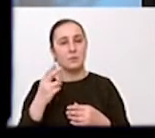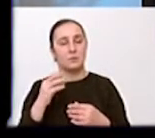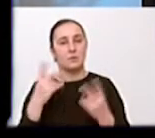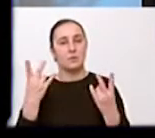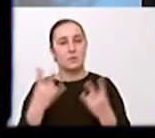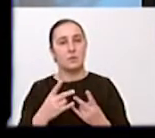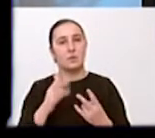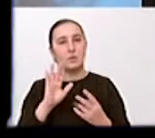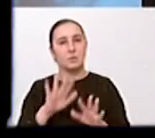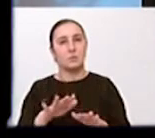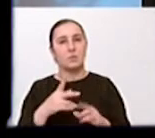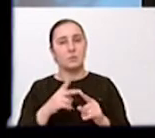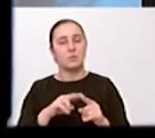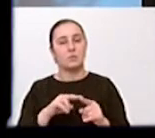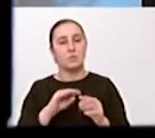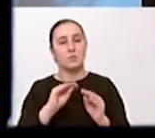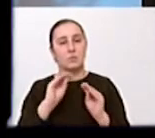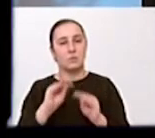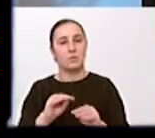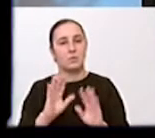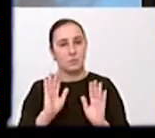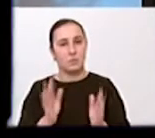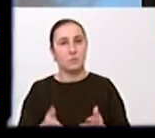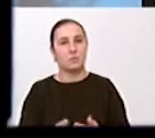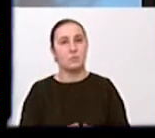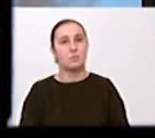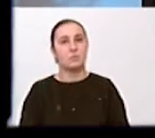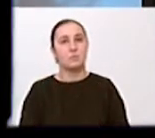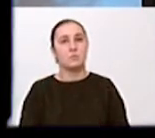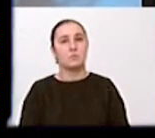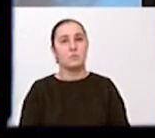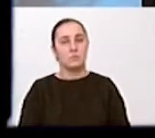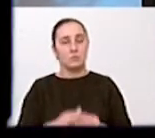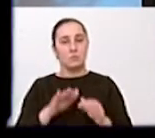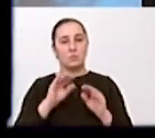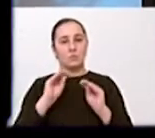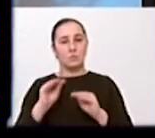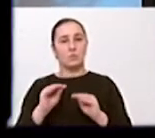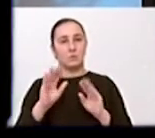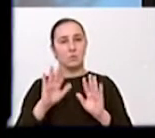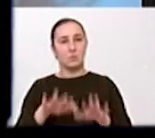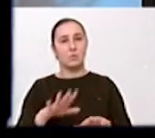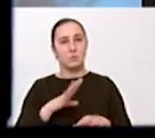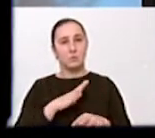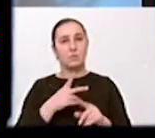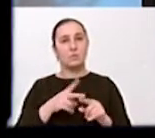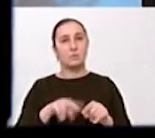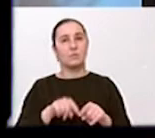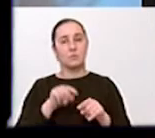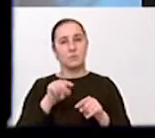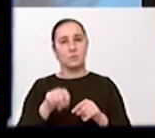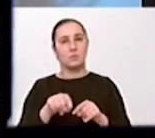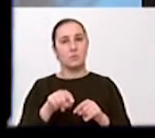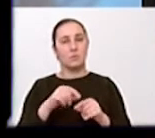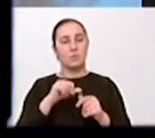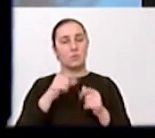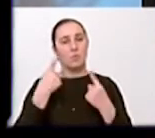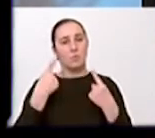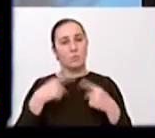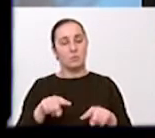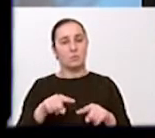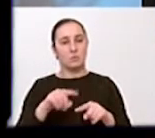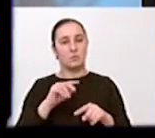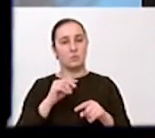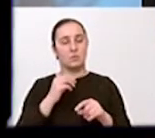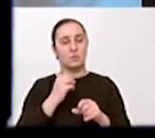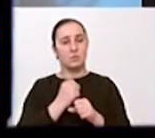kerakli joyga o'rnatib olamiz. Demak, o'rnatib oldik. Endi bunda ham boshqa